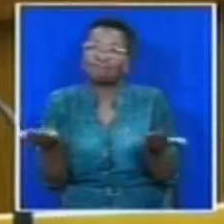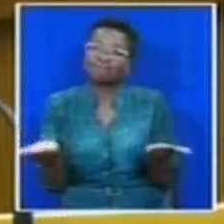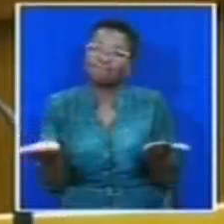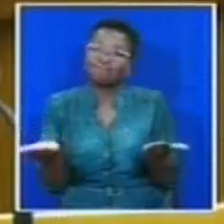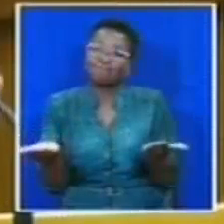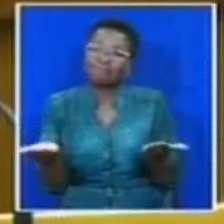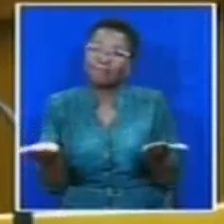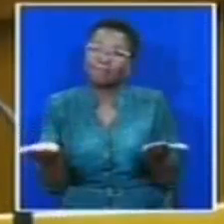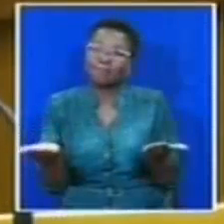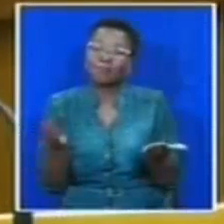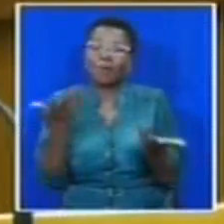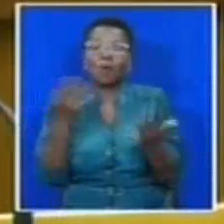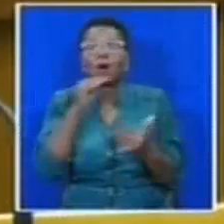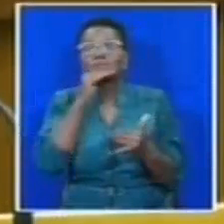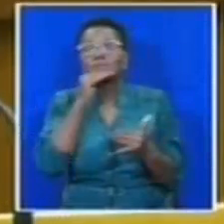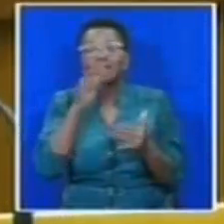or we miss our chances.